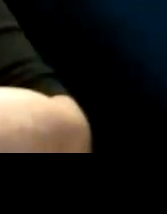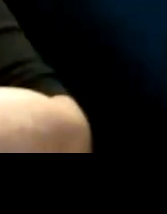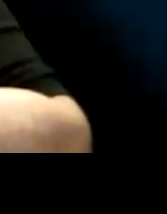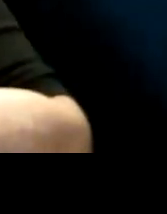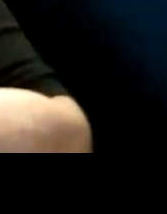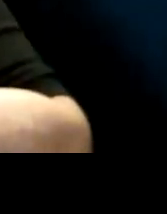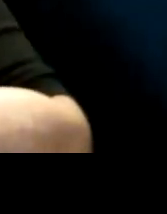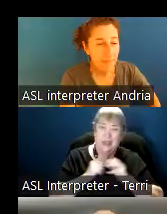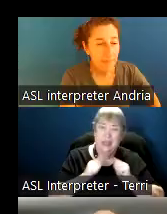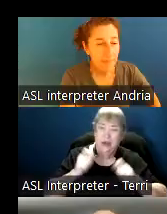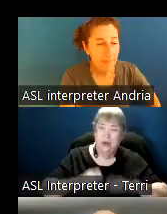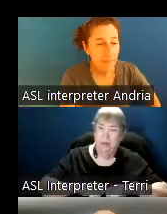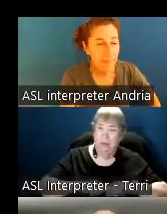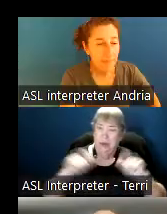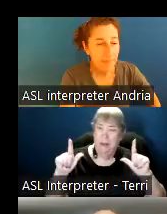able to pull up the slides?